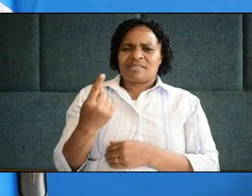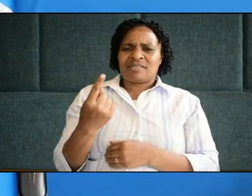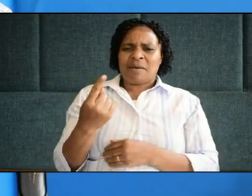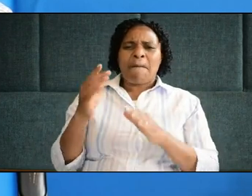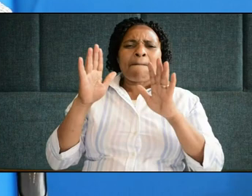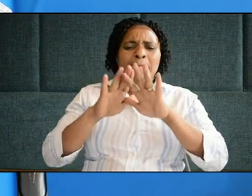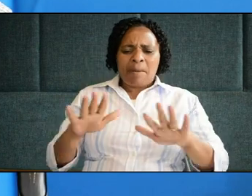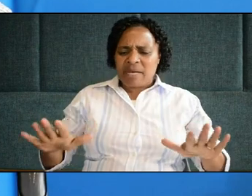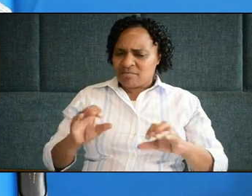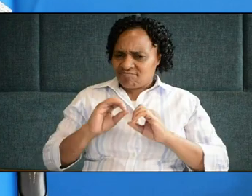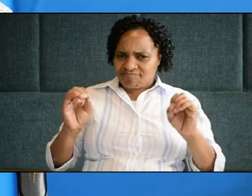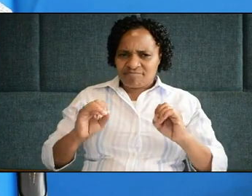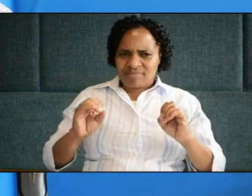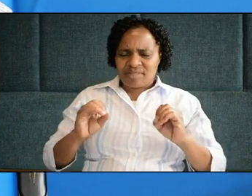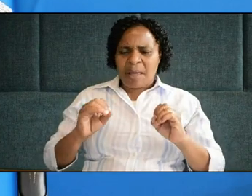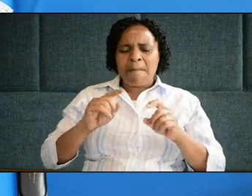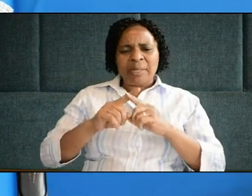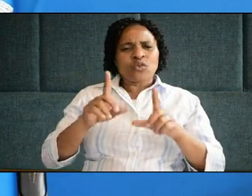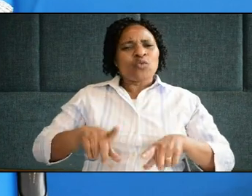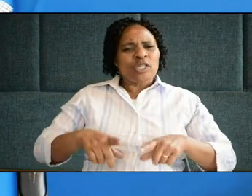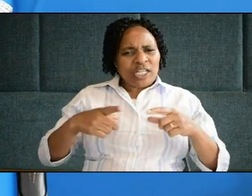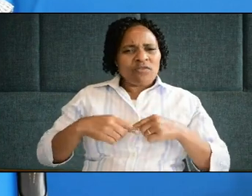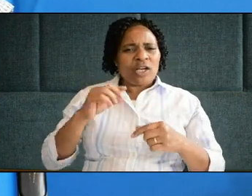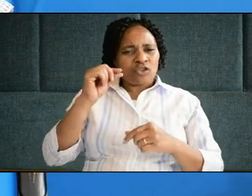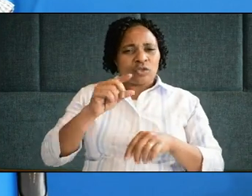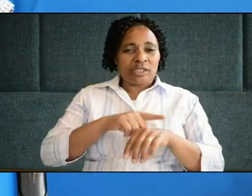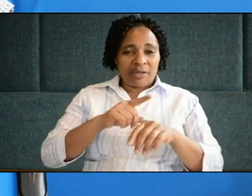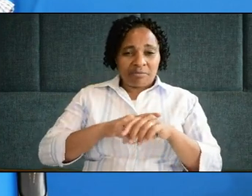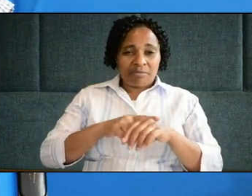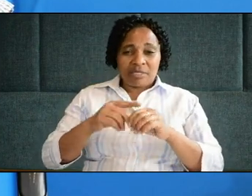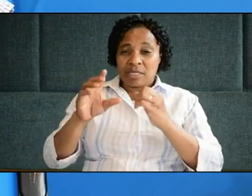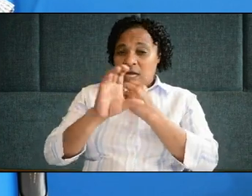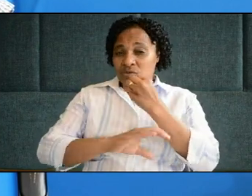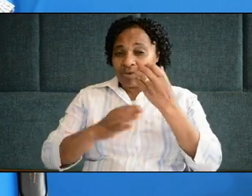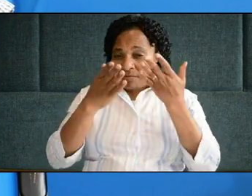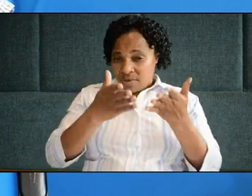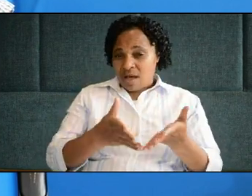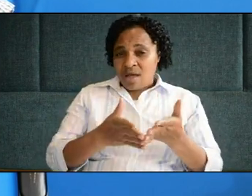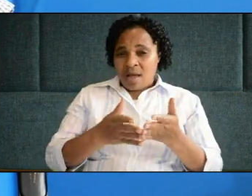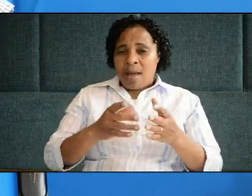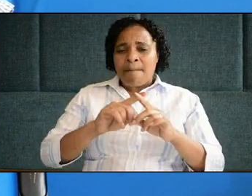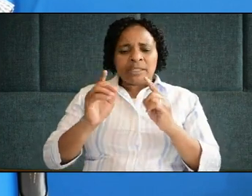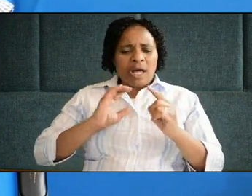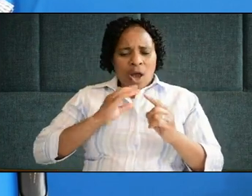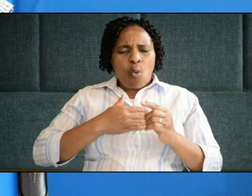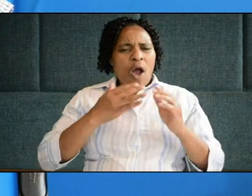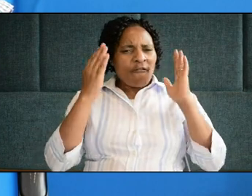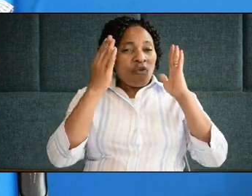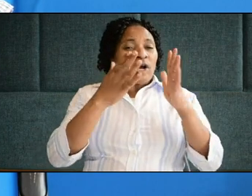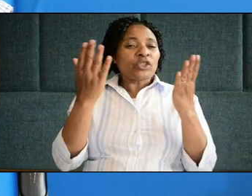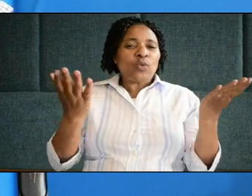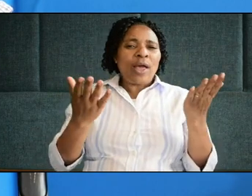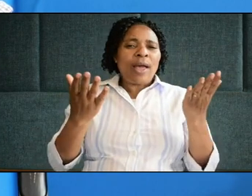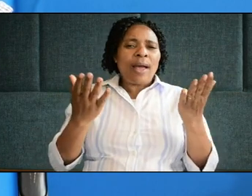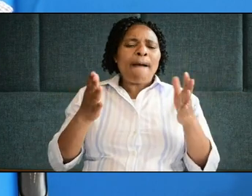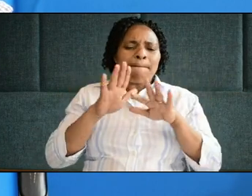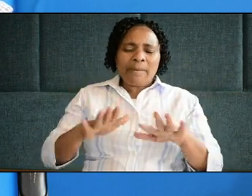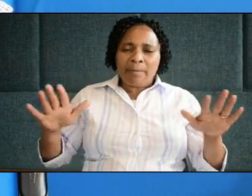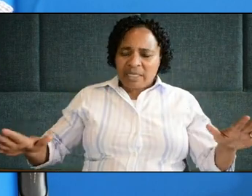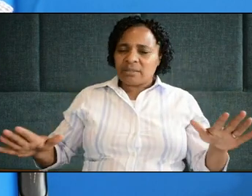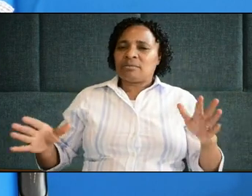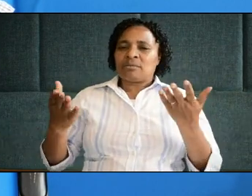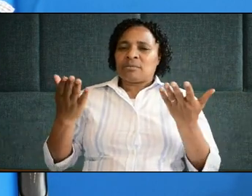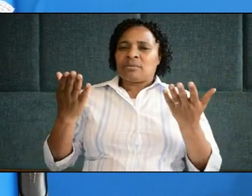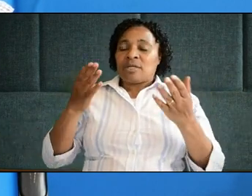temporary citizens in our respective countries, because our focus is permanent citizenship in heaven.